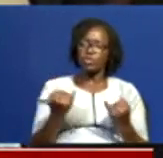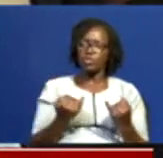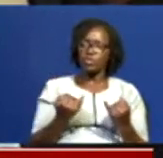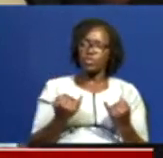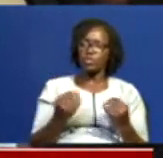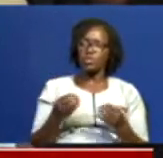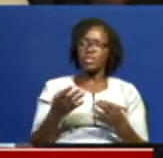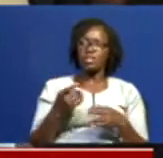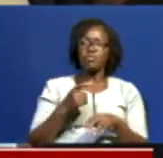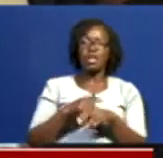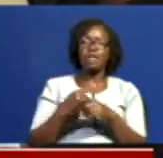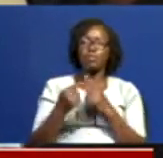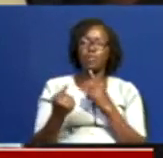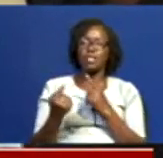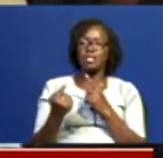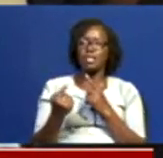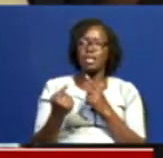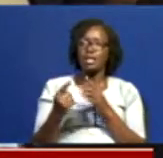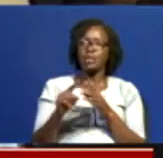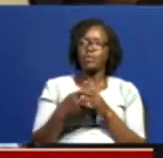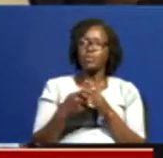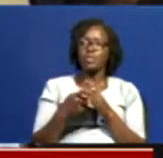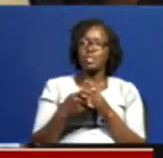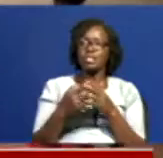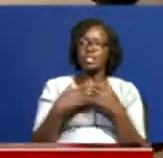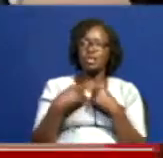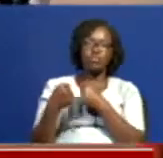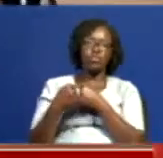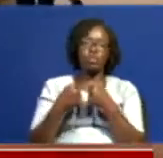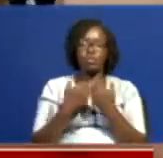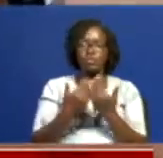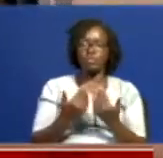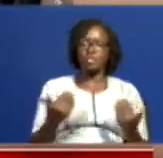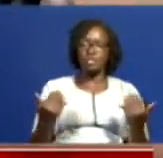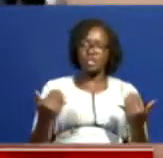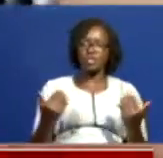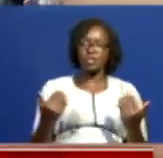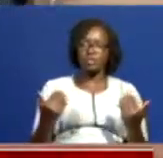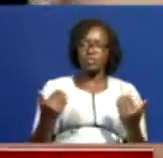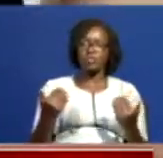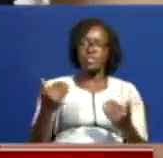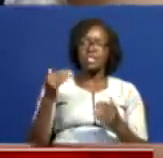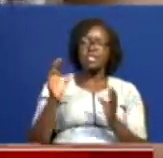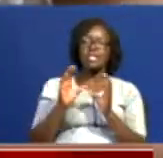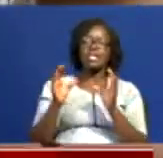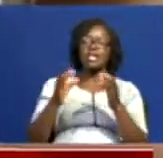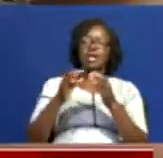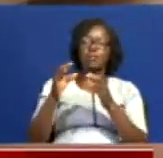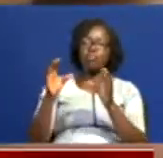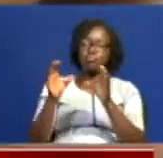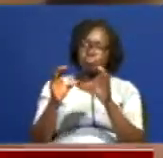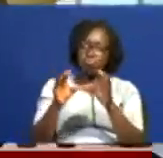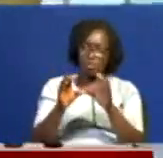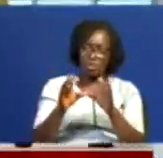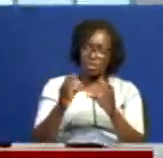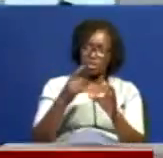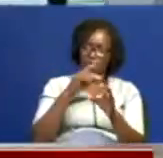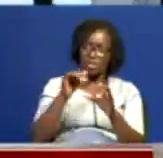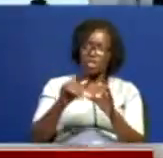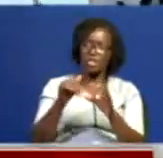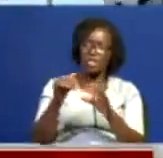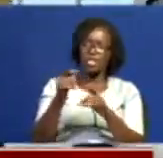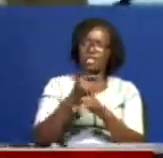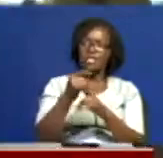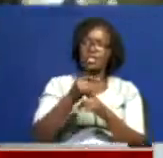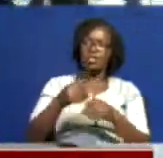tutapeana muda ya 1 year, tutakuwa tunaanza ku hold tournaments za watoto. Kakamega Karate Club coach Musungu Ngaira says the training